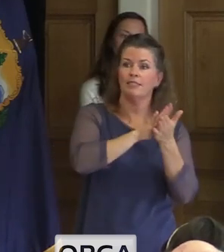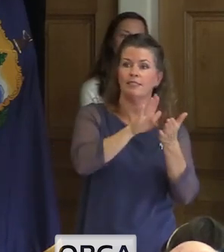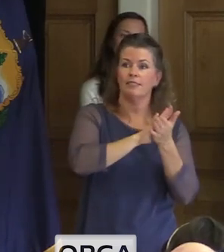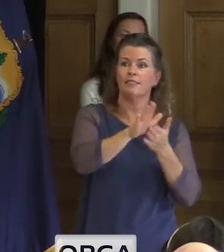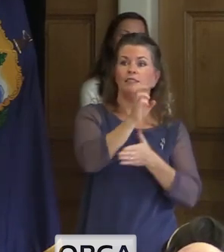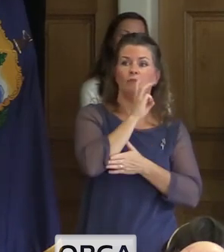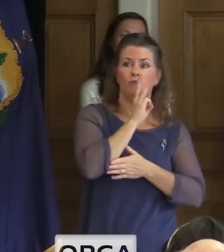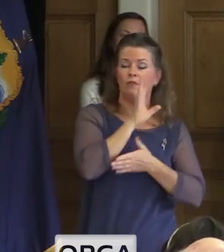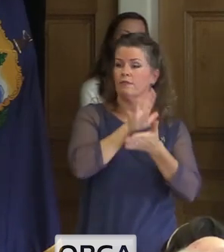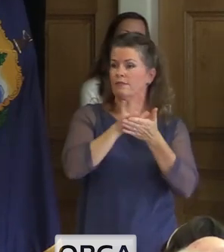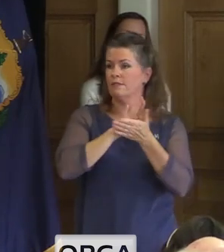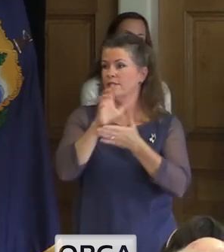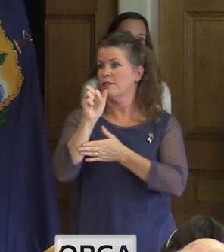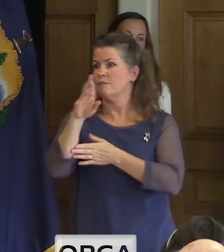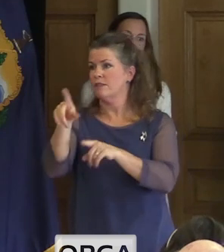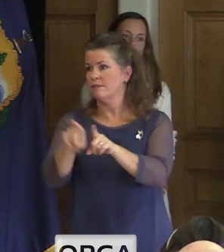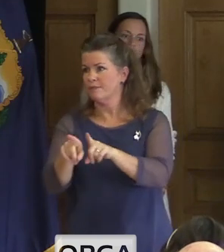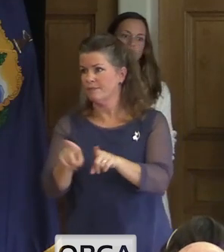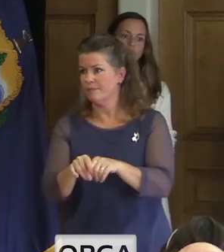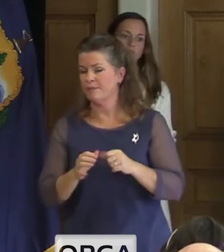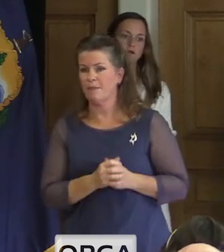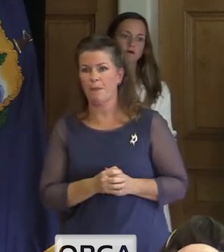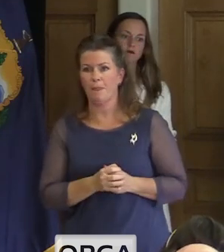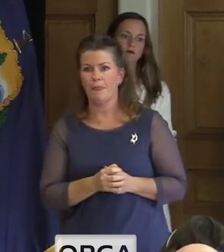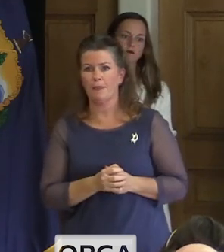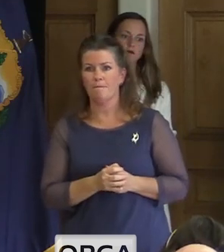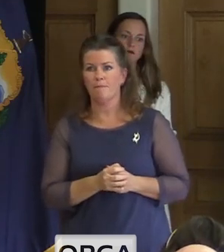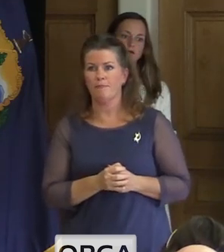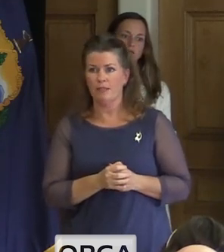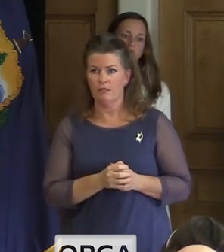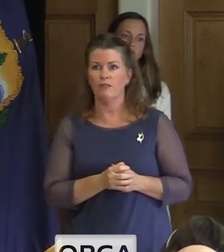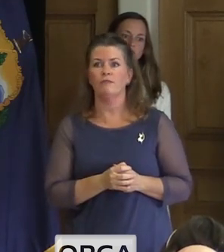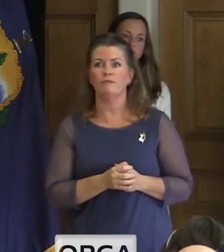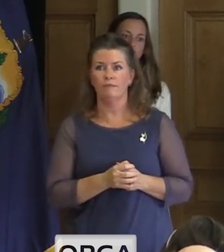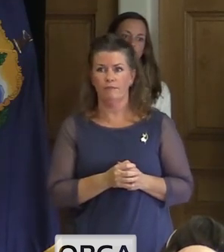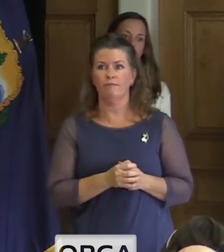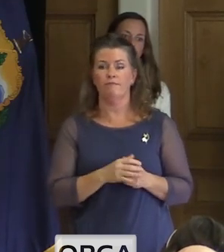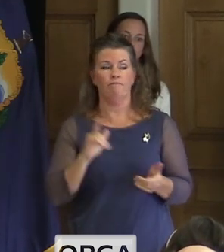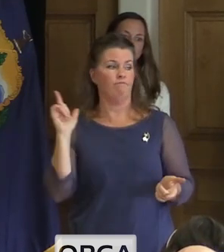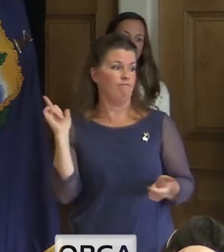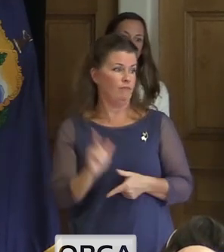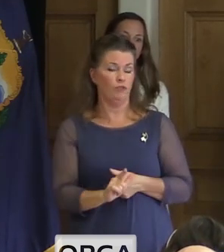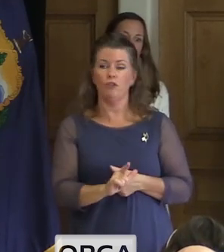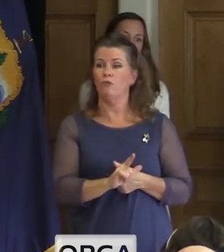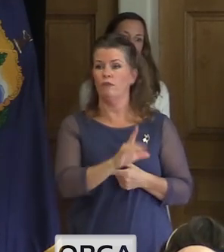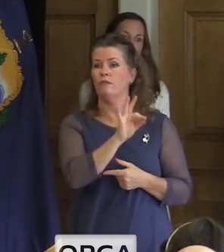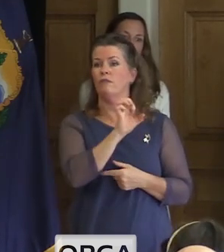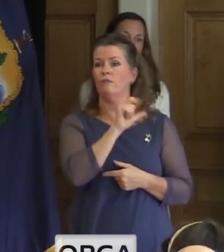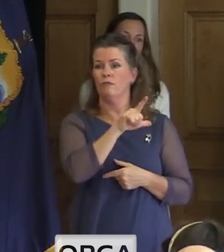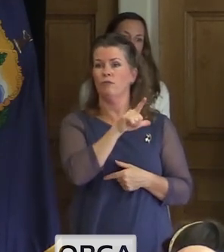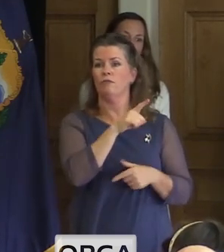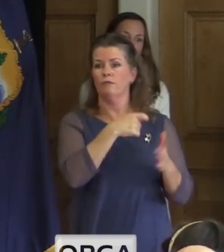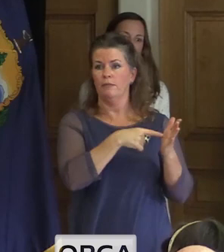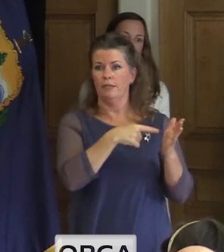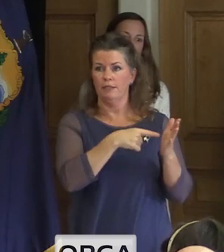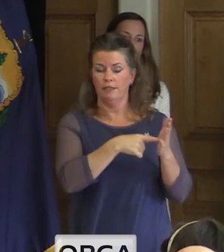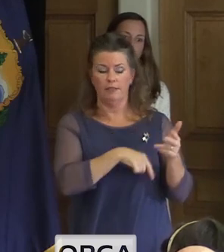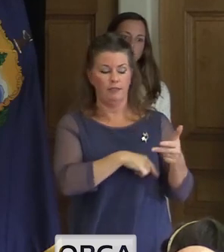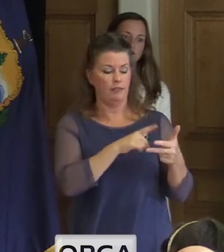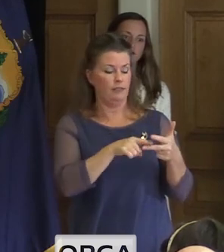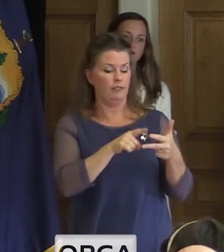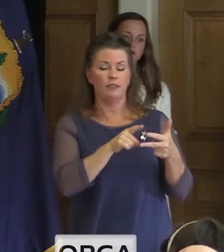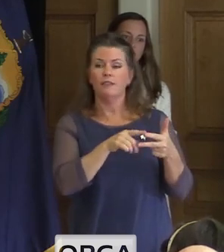well. So number one, it will lower fuel rates for people in this country. Number two, it will